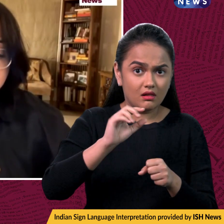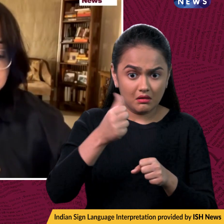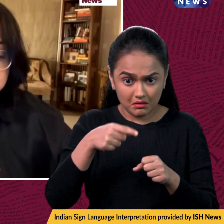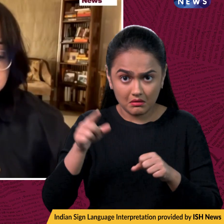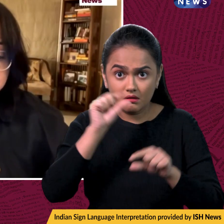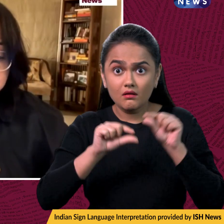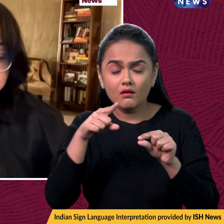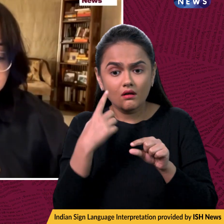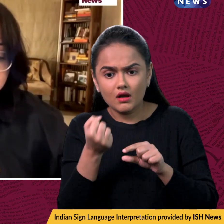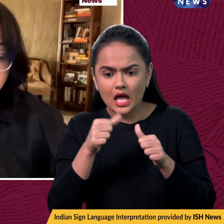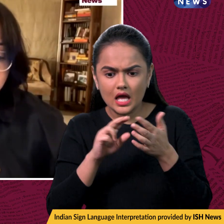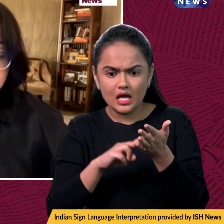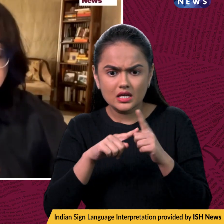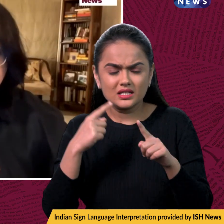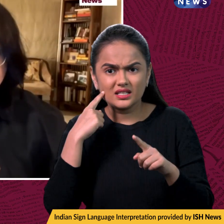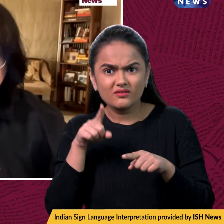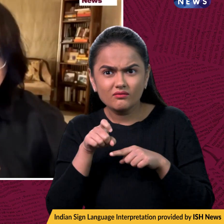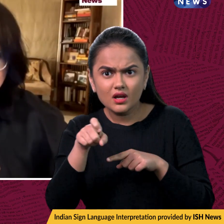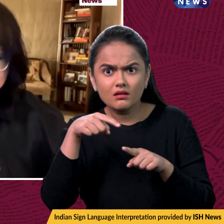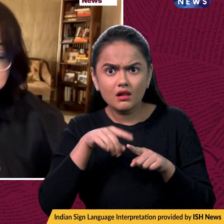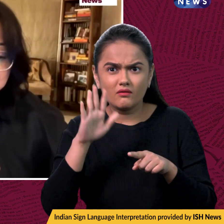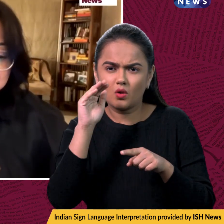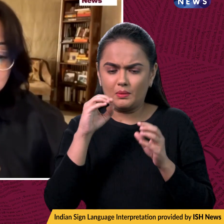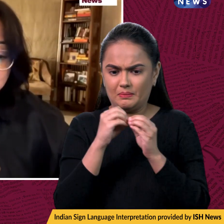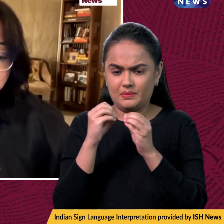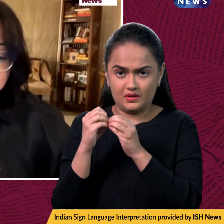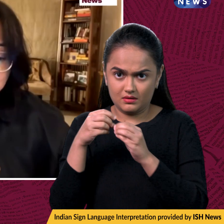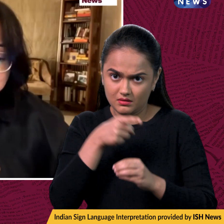also approved an antiviral drug called, bear with me here,